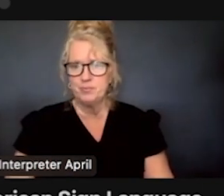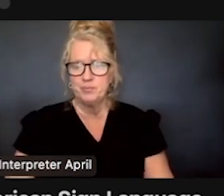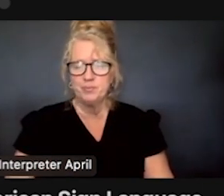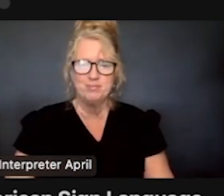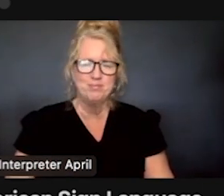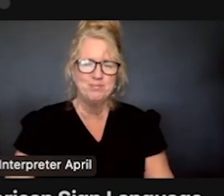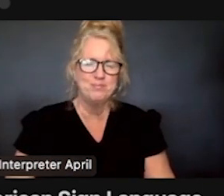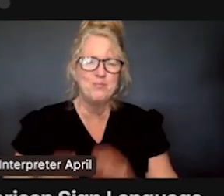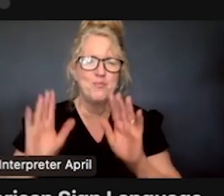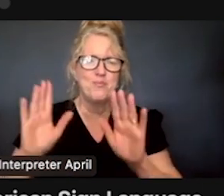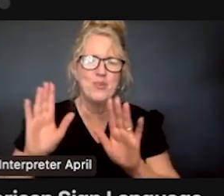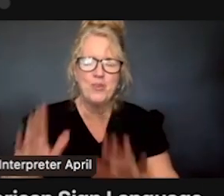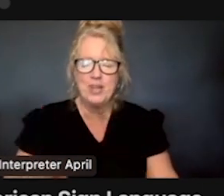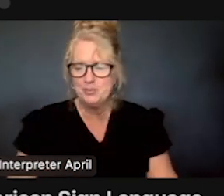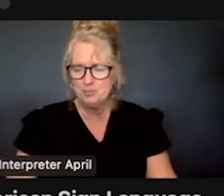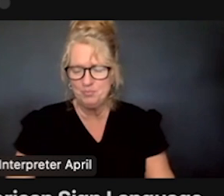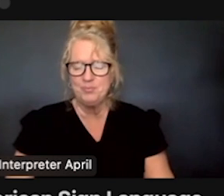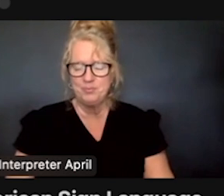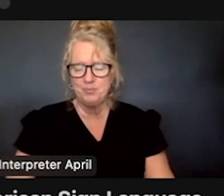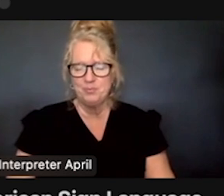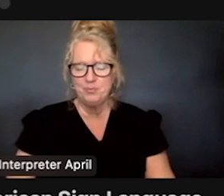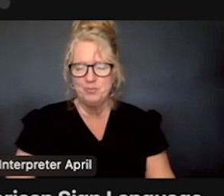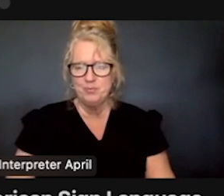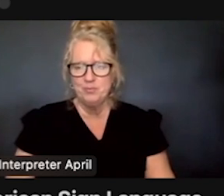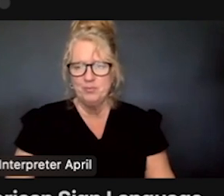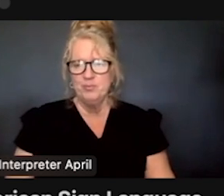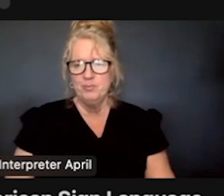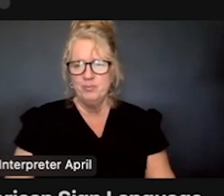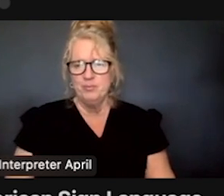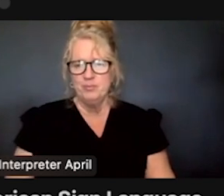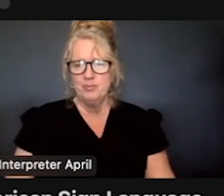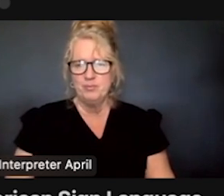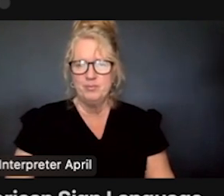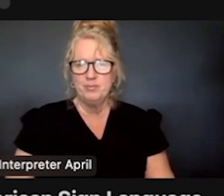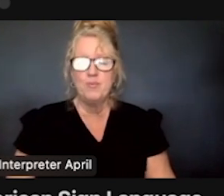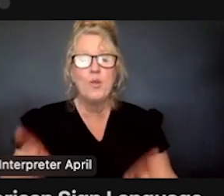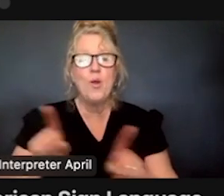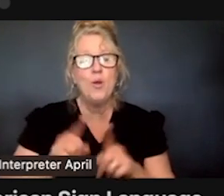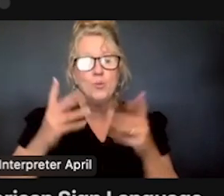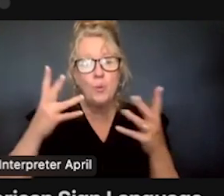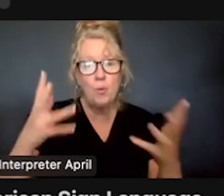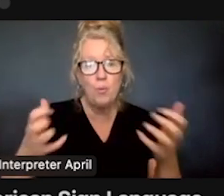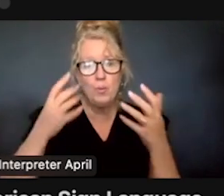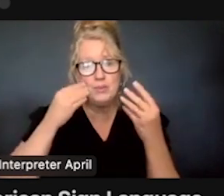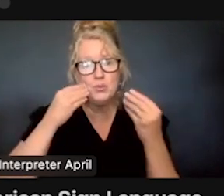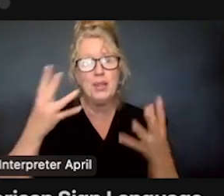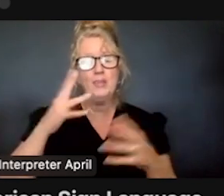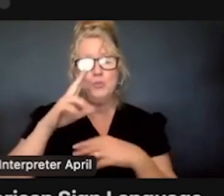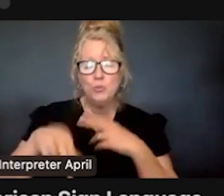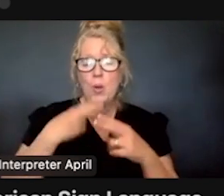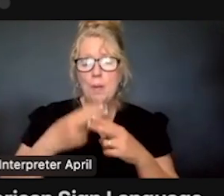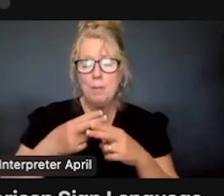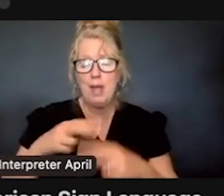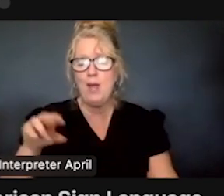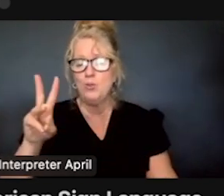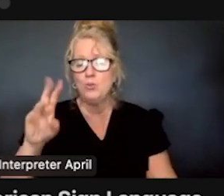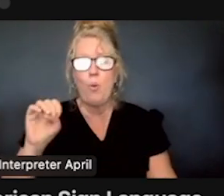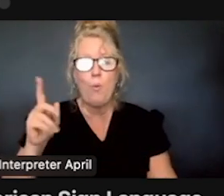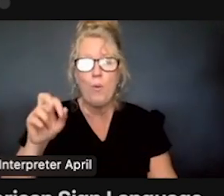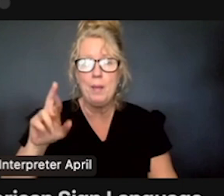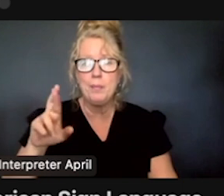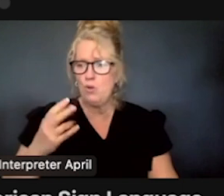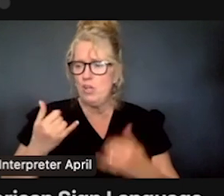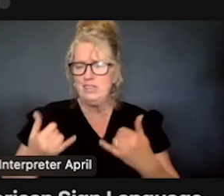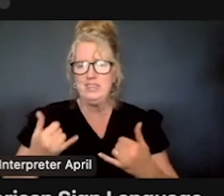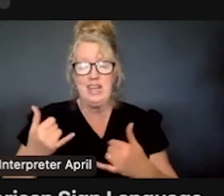Great. And also wanted to let you know about a webinar that is happening today. I don't know if it's an actual